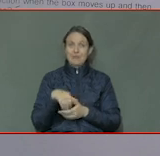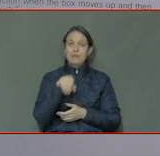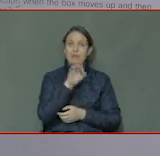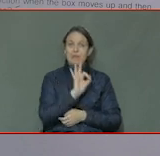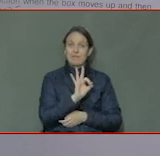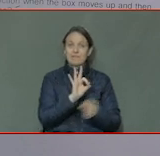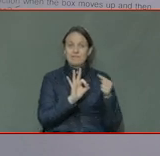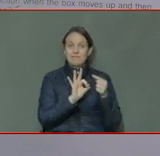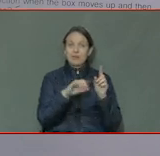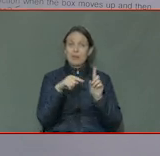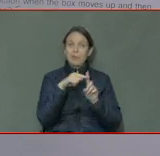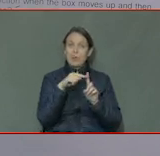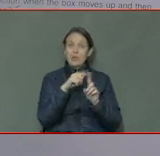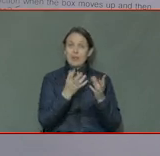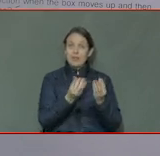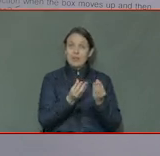be a positive number of